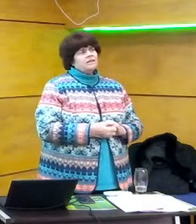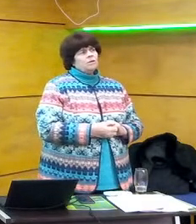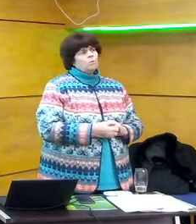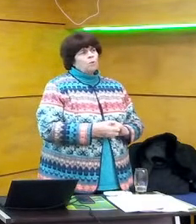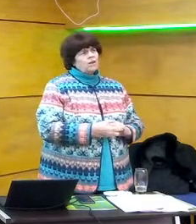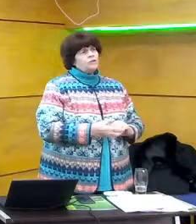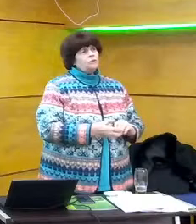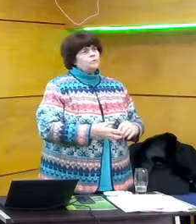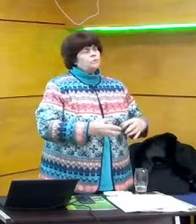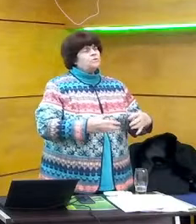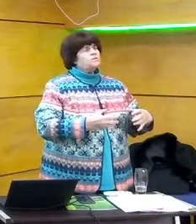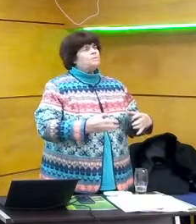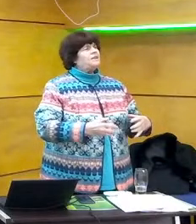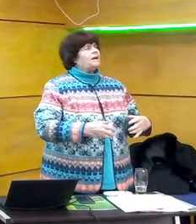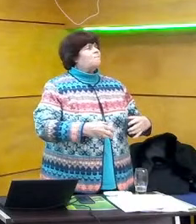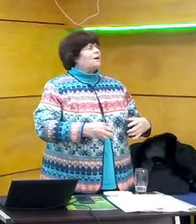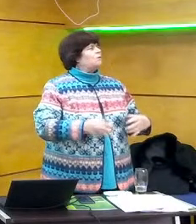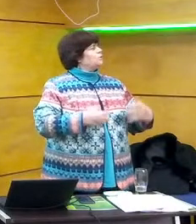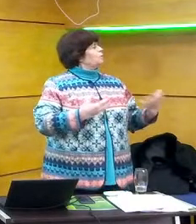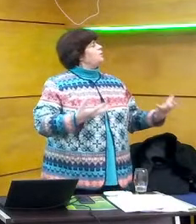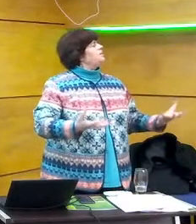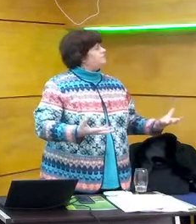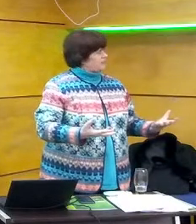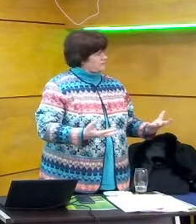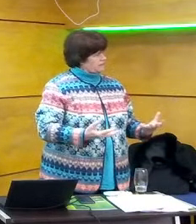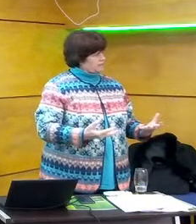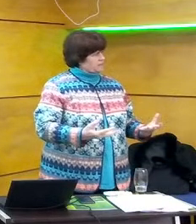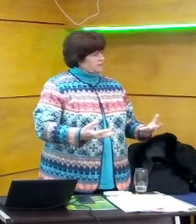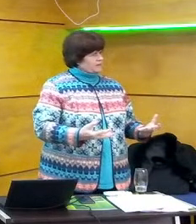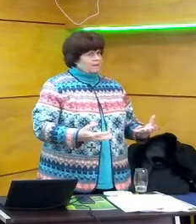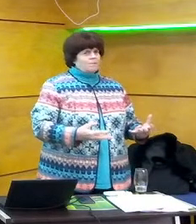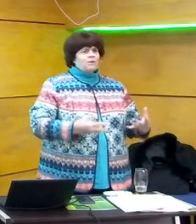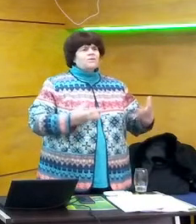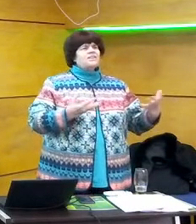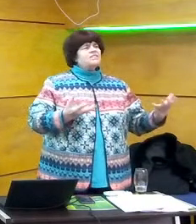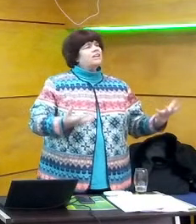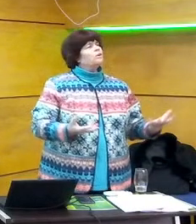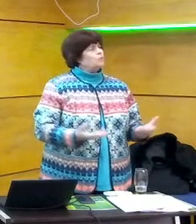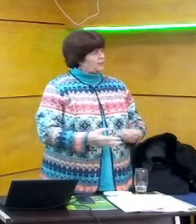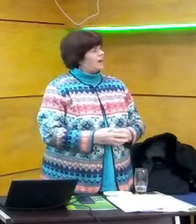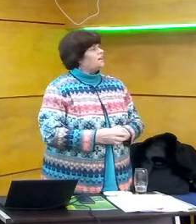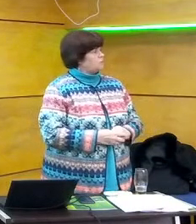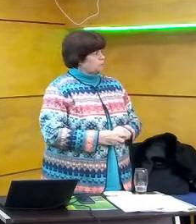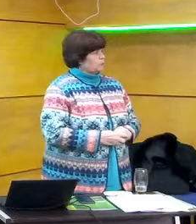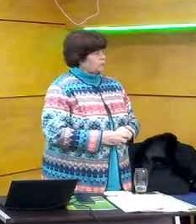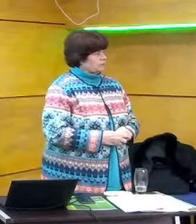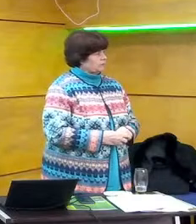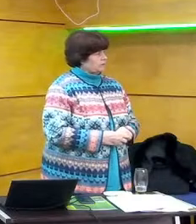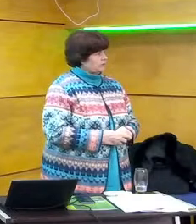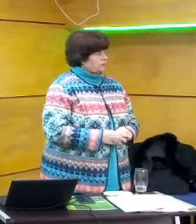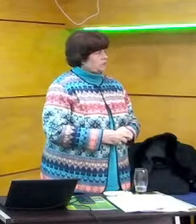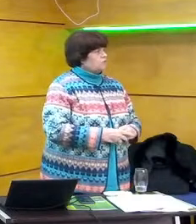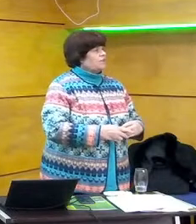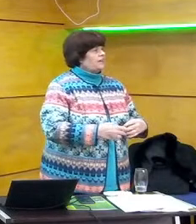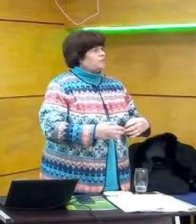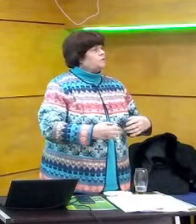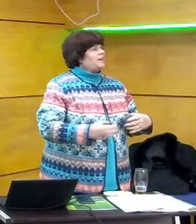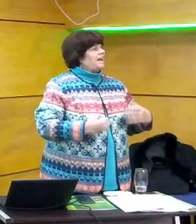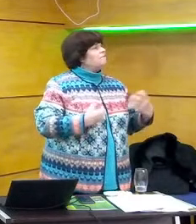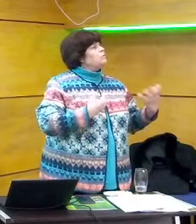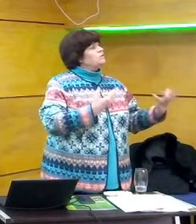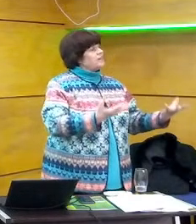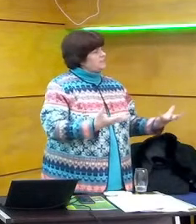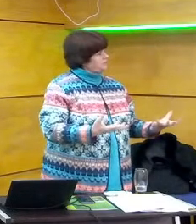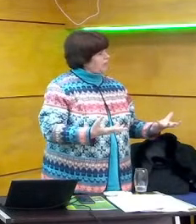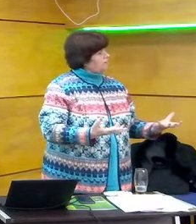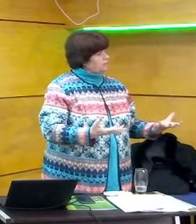they want you to speak about current events, about things that are going on in the world, so that you can